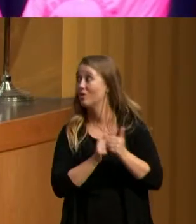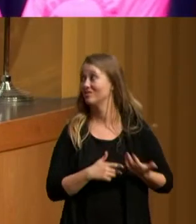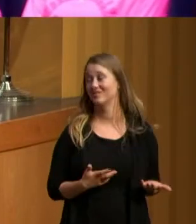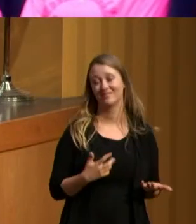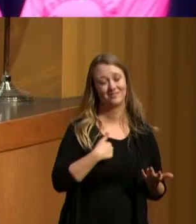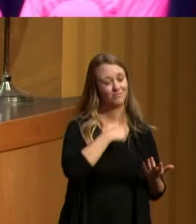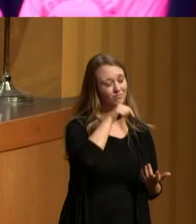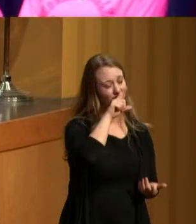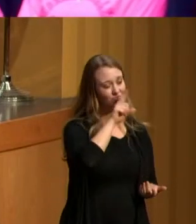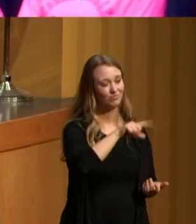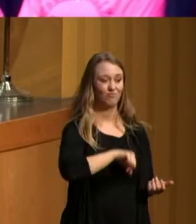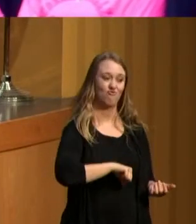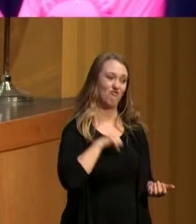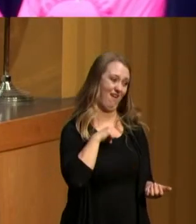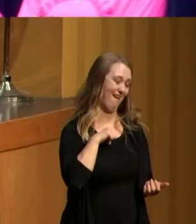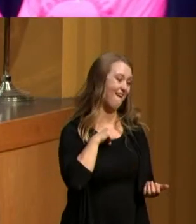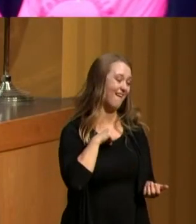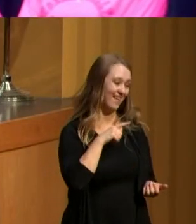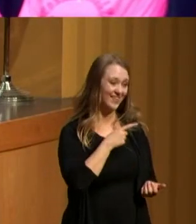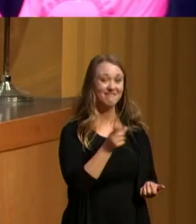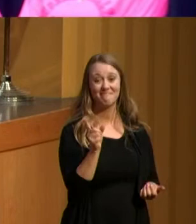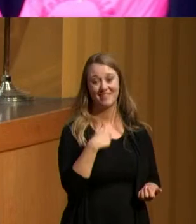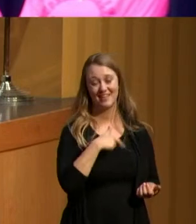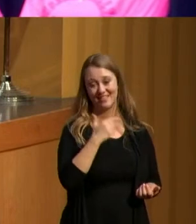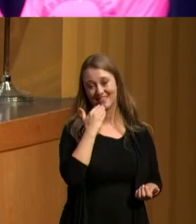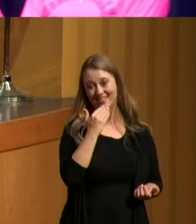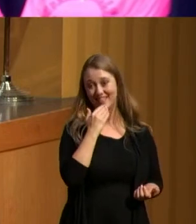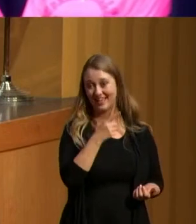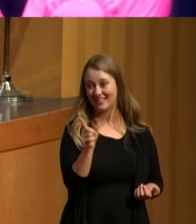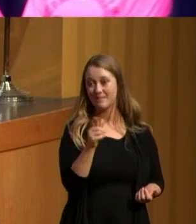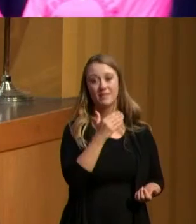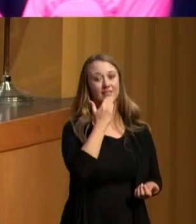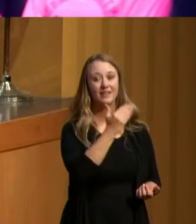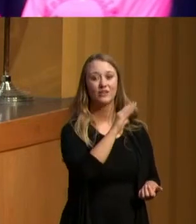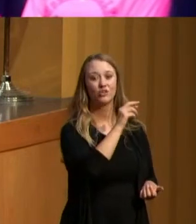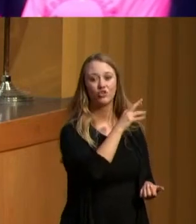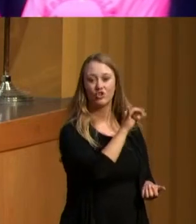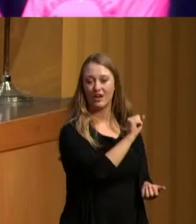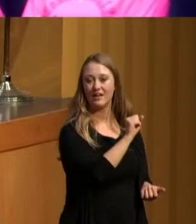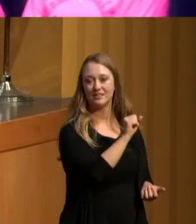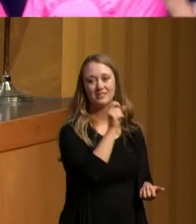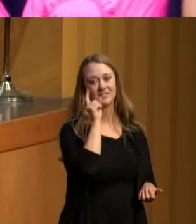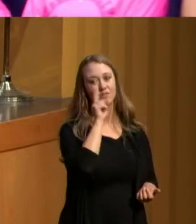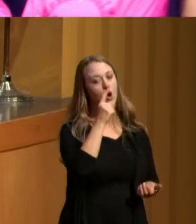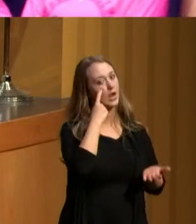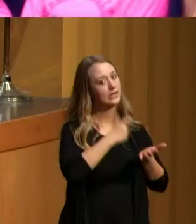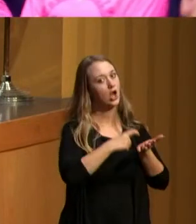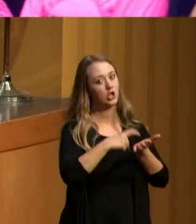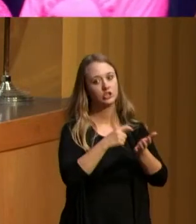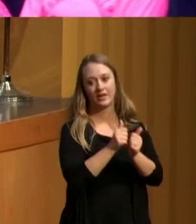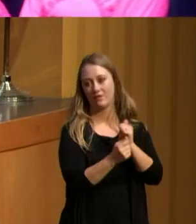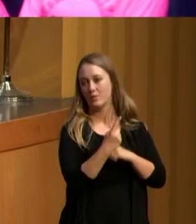him, and I thank him. And I thank Chris for acknowledging everybody too. So,